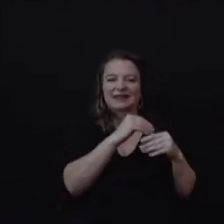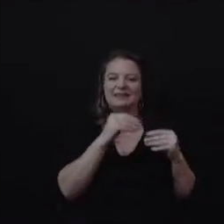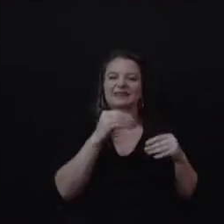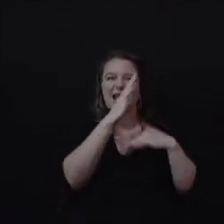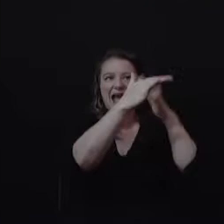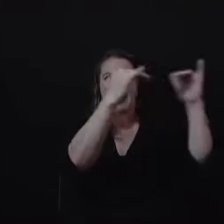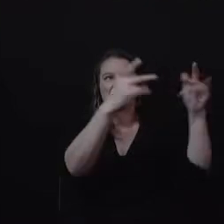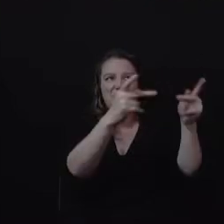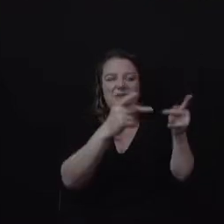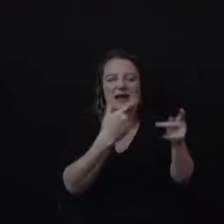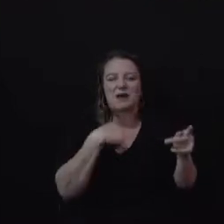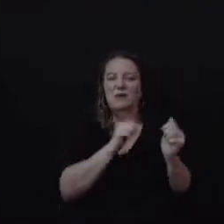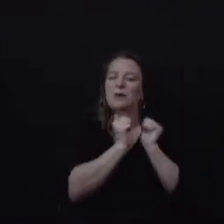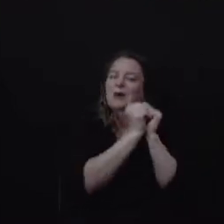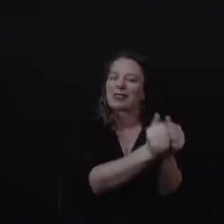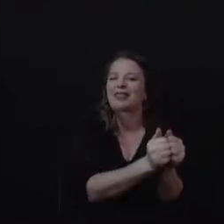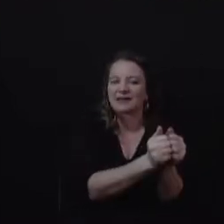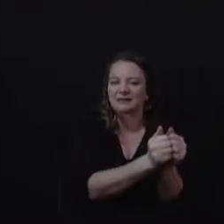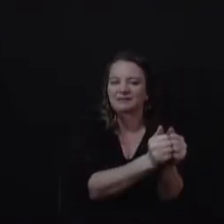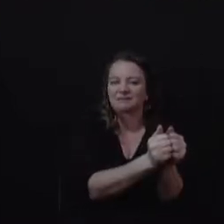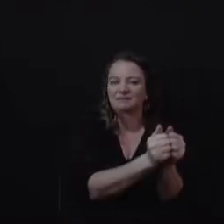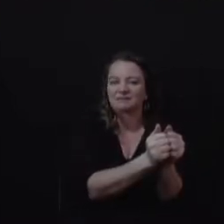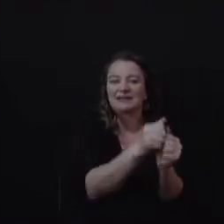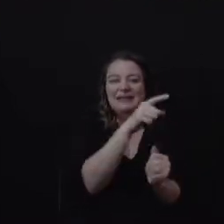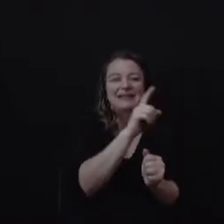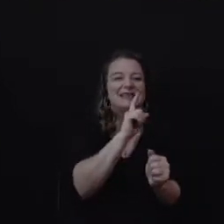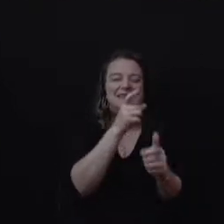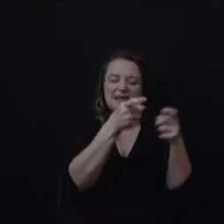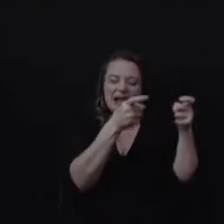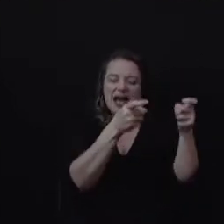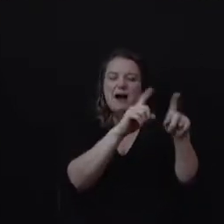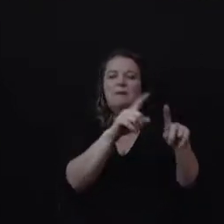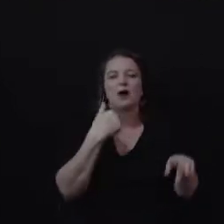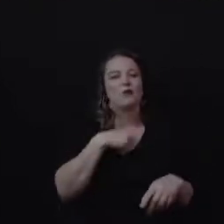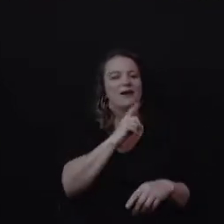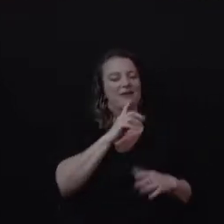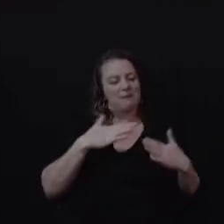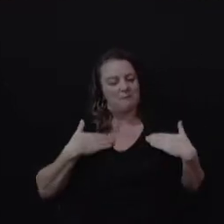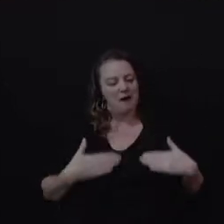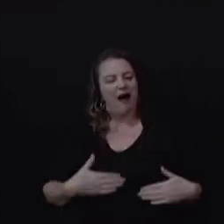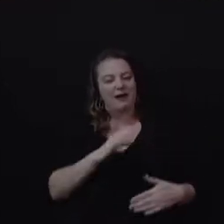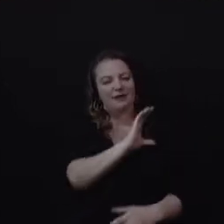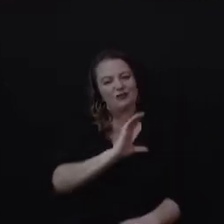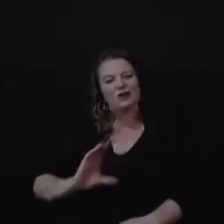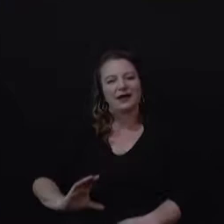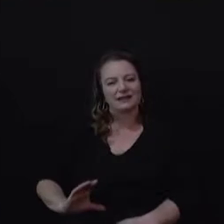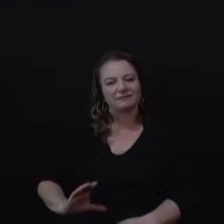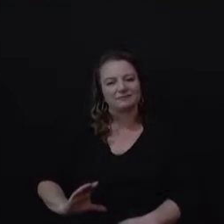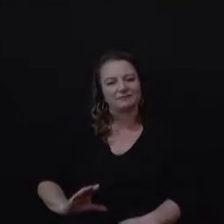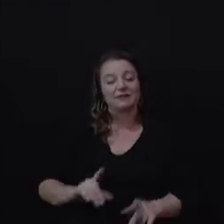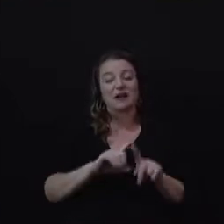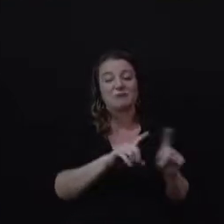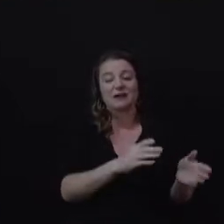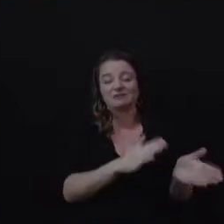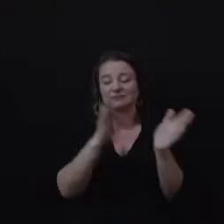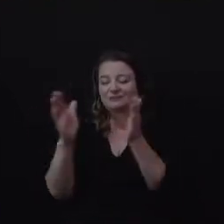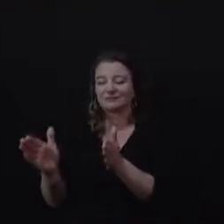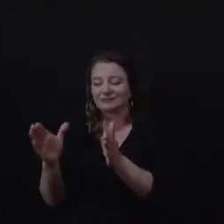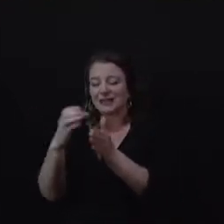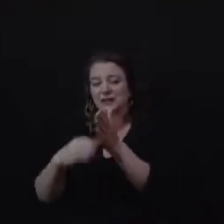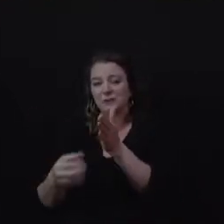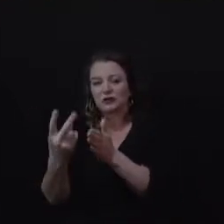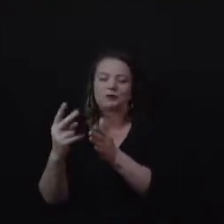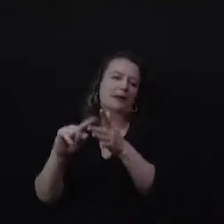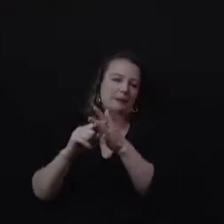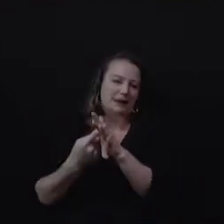are there with him, and that he is the head, but we are the body of Christ. But in chapter 2, at least in the